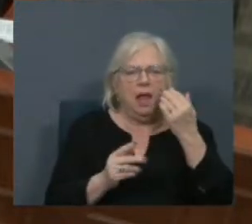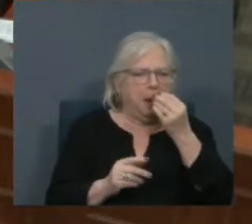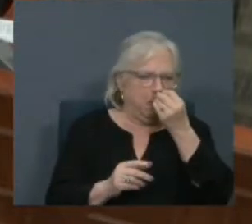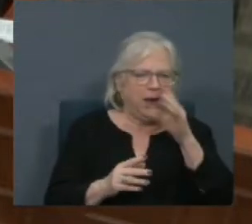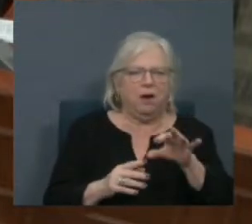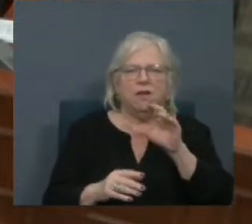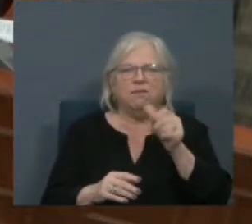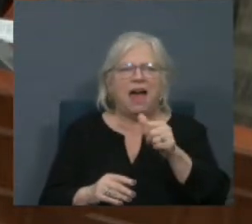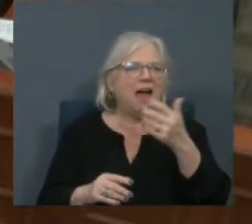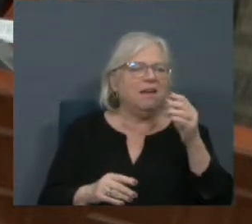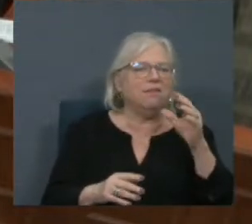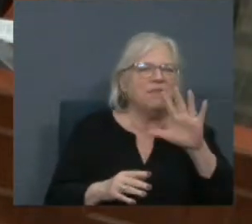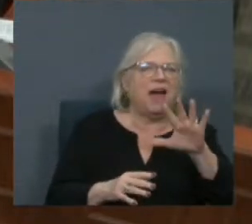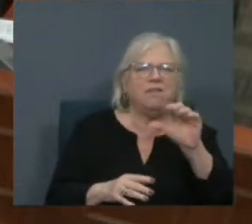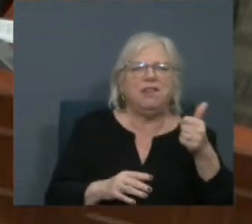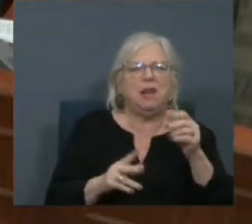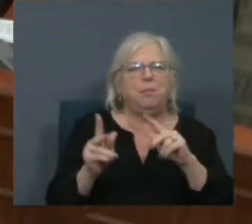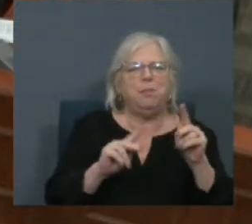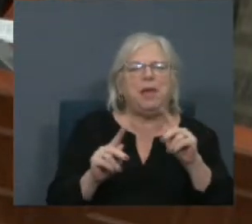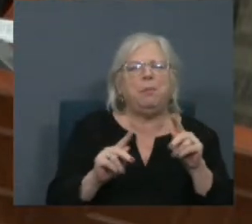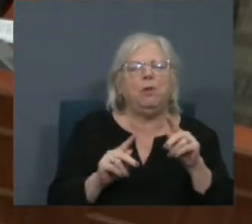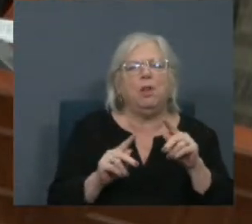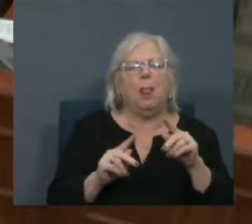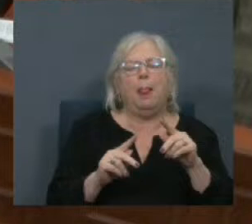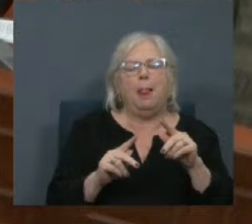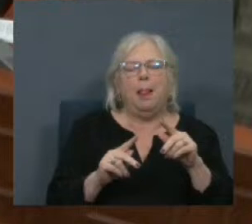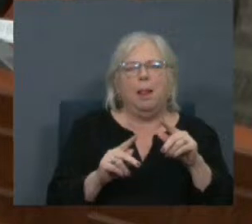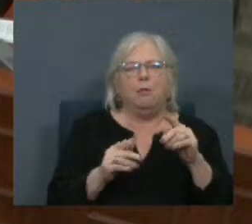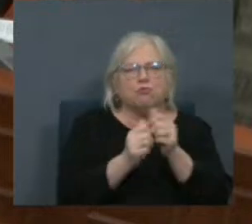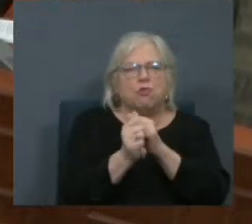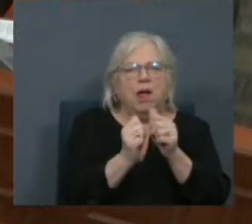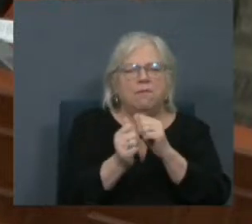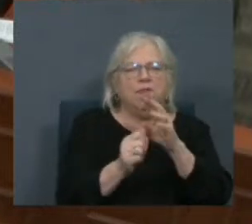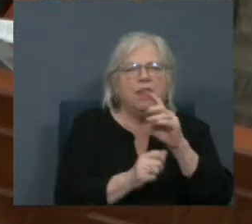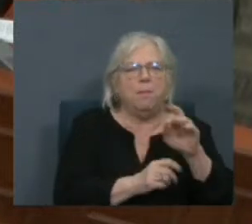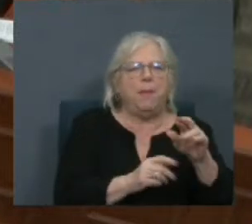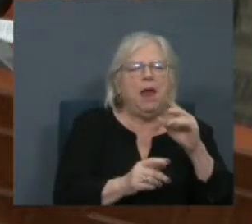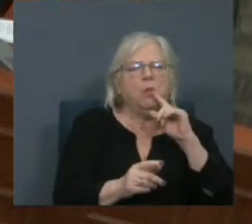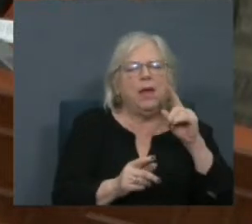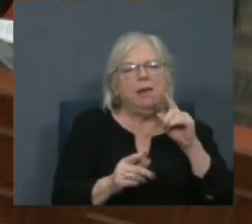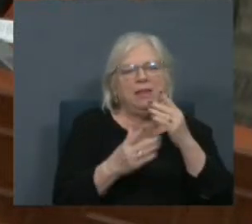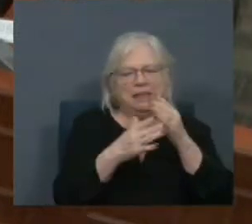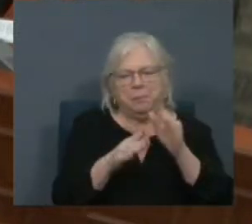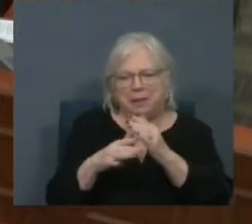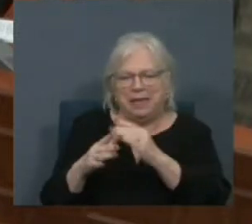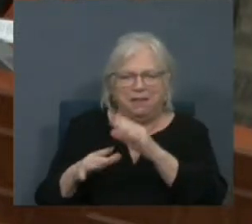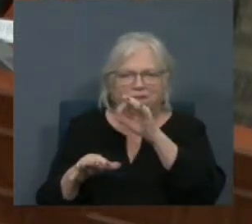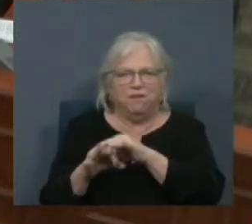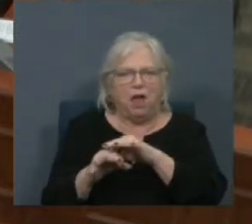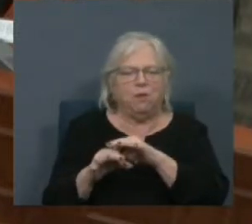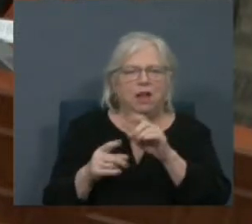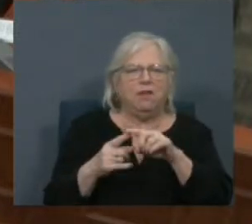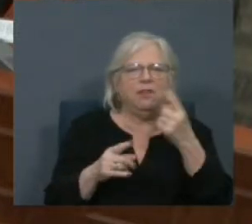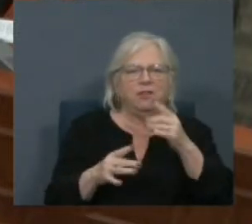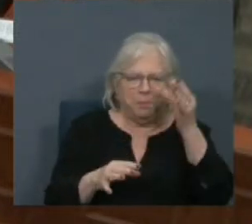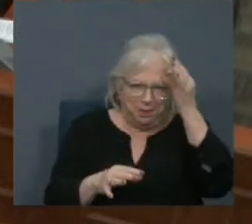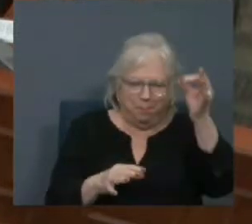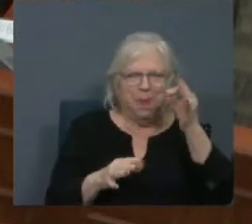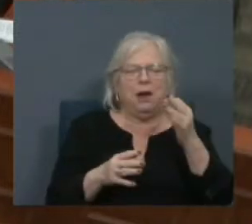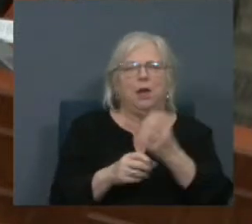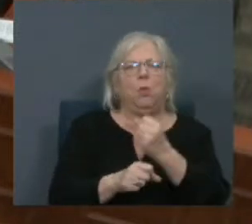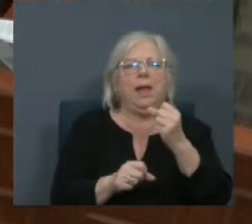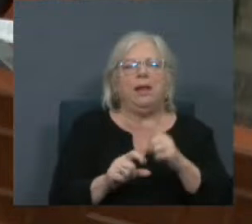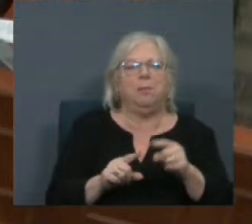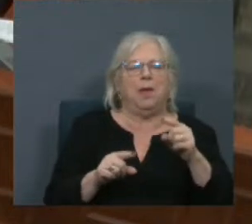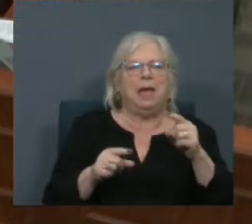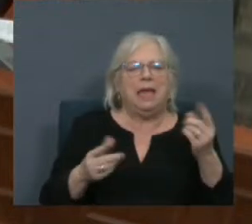run for the mayor and we got to split the vote down so bad that somebody narrowly wins. But it's time, because here we are.